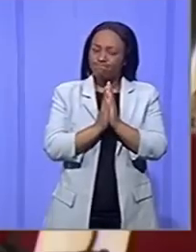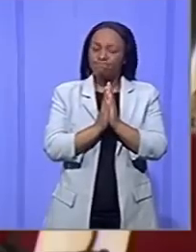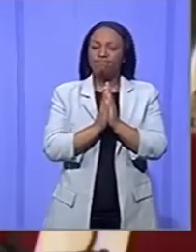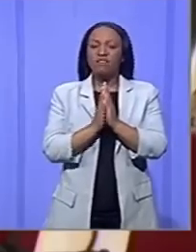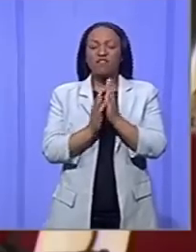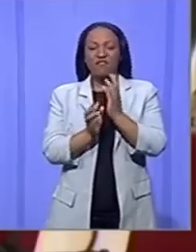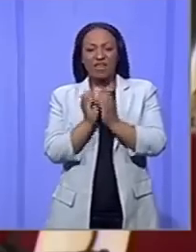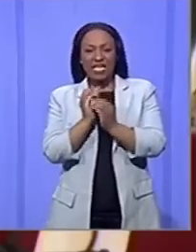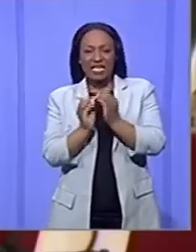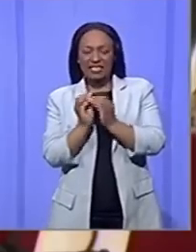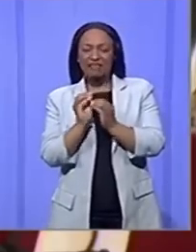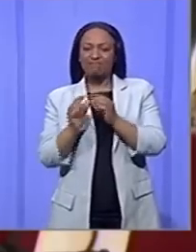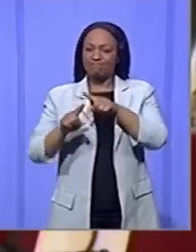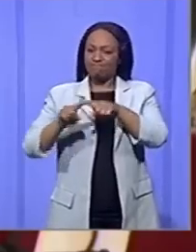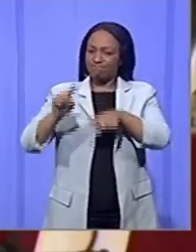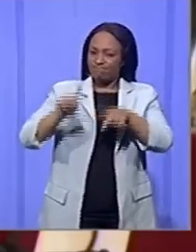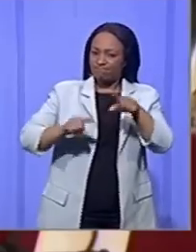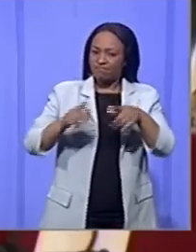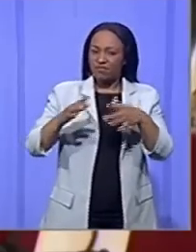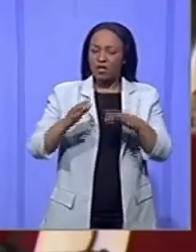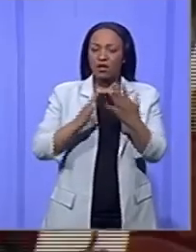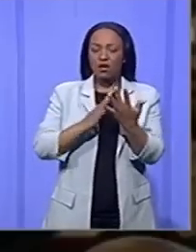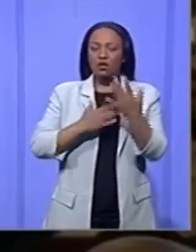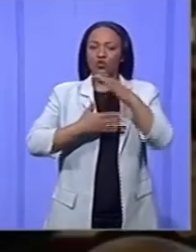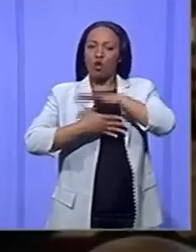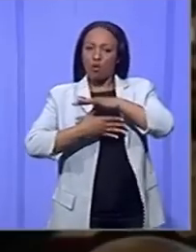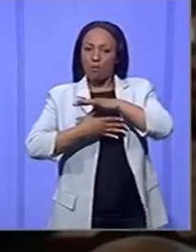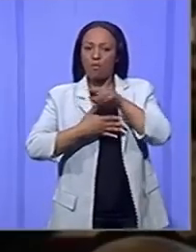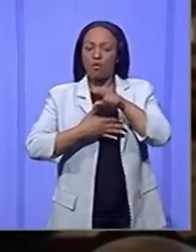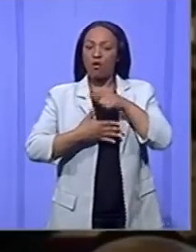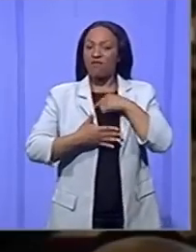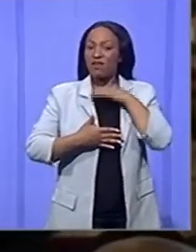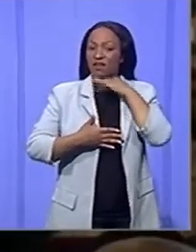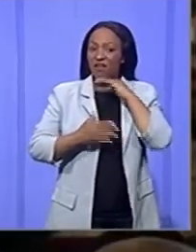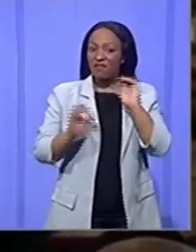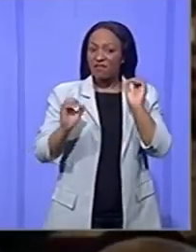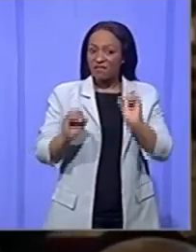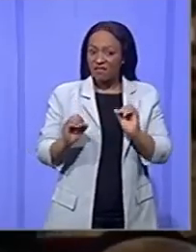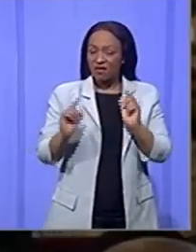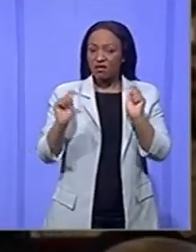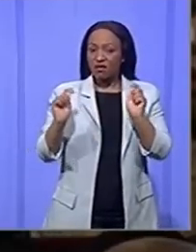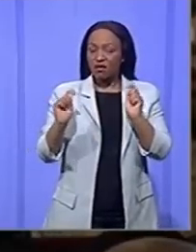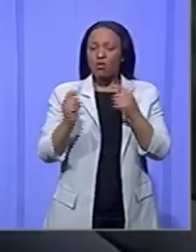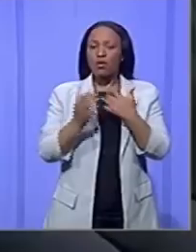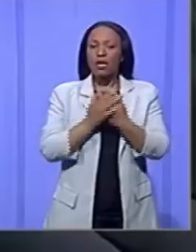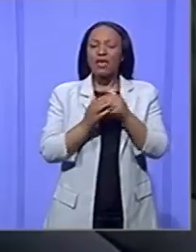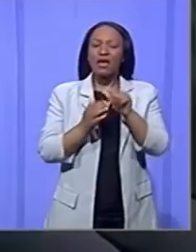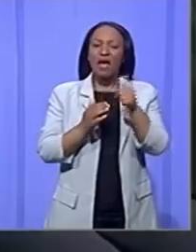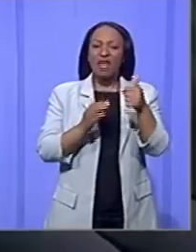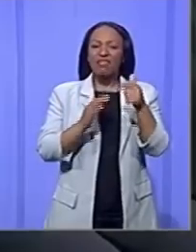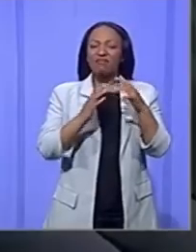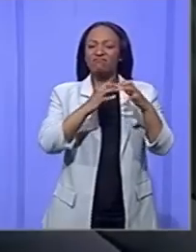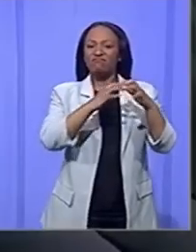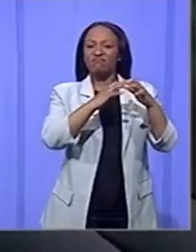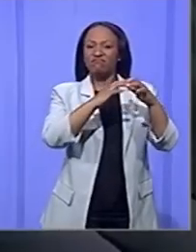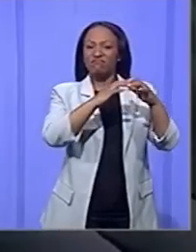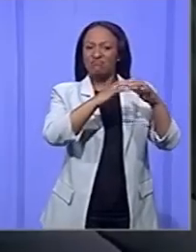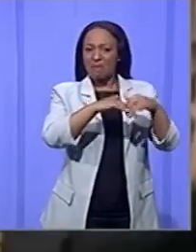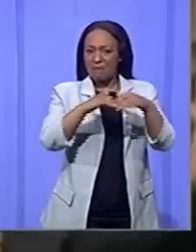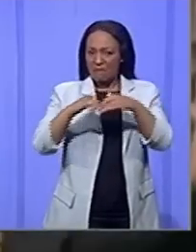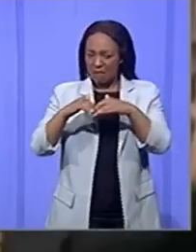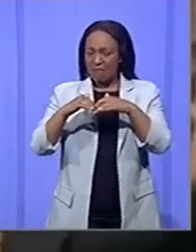meralo ya motheo e behwe ka sehloohong ka ha kgaello ya yona e ba ka ho putlama ha meralo ya motheo bo masepaleng ba naha